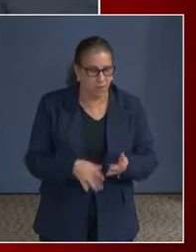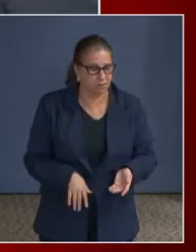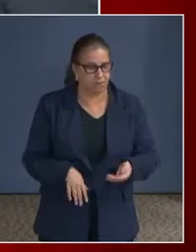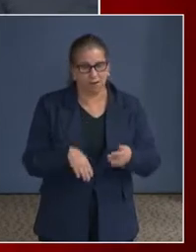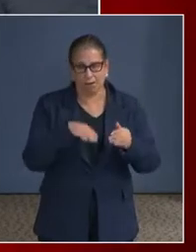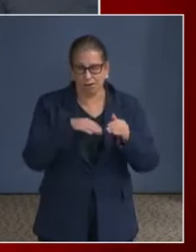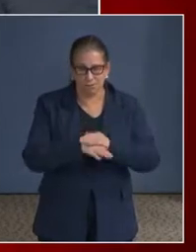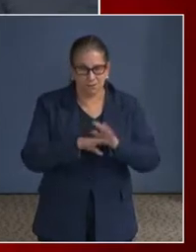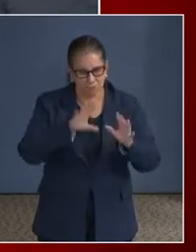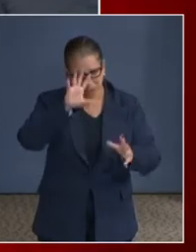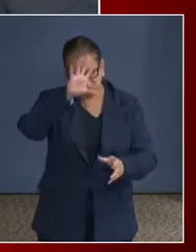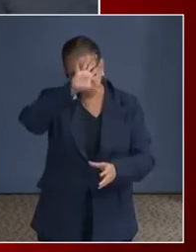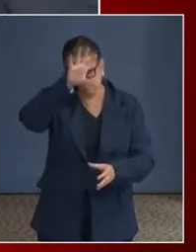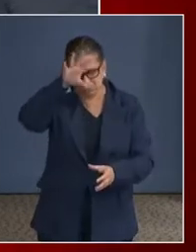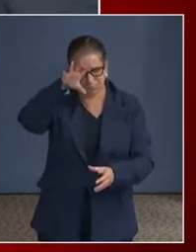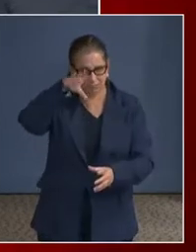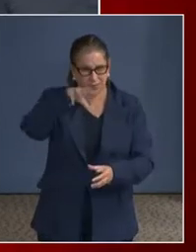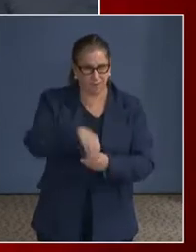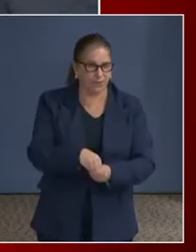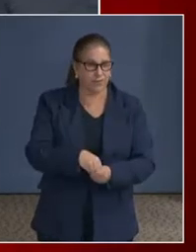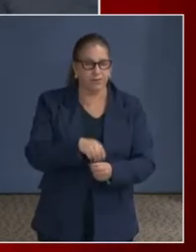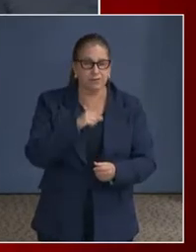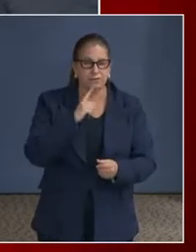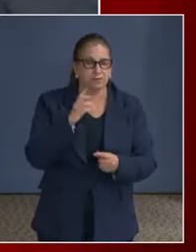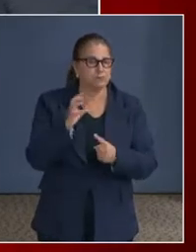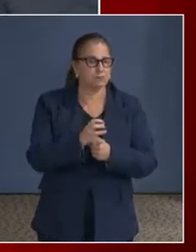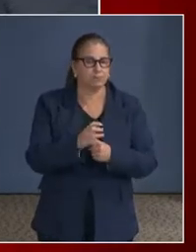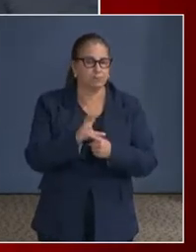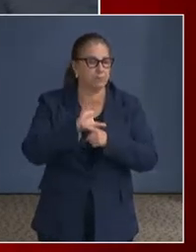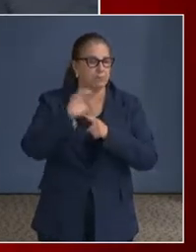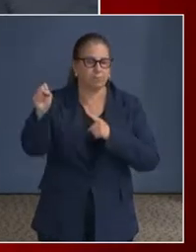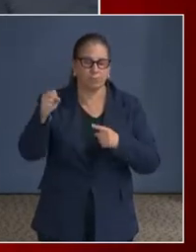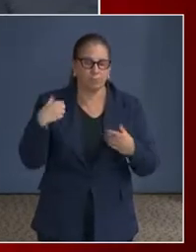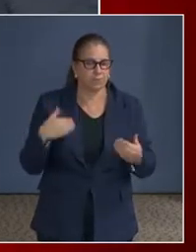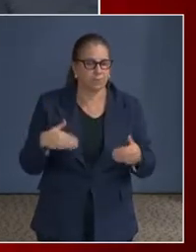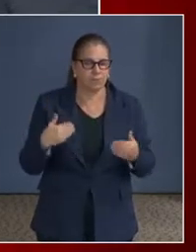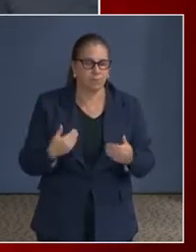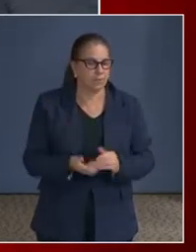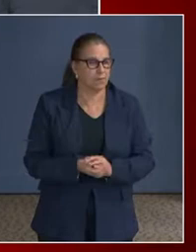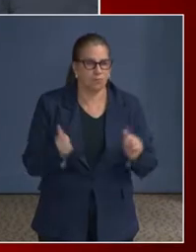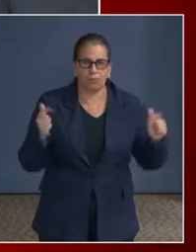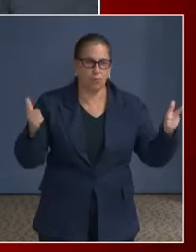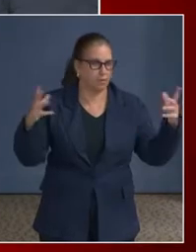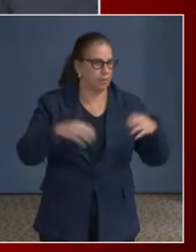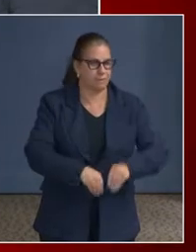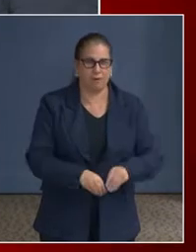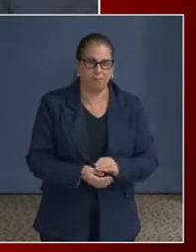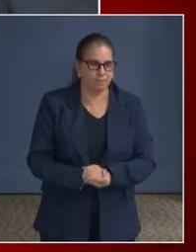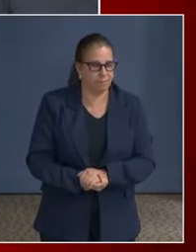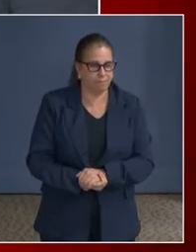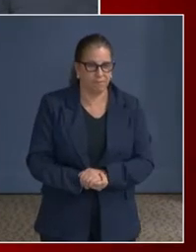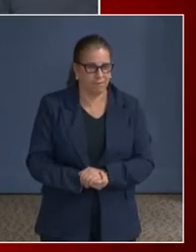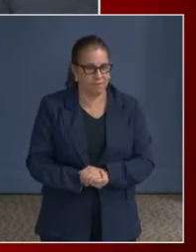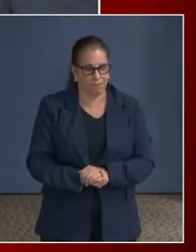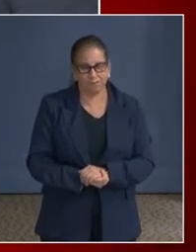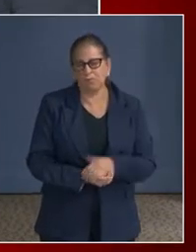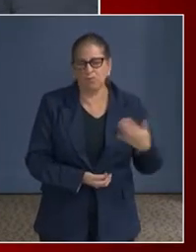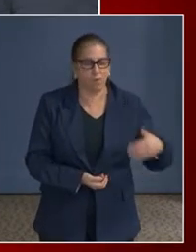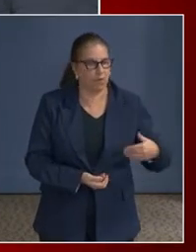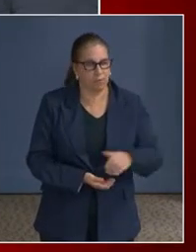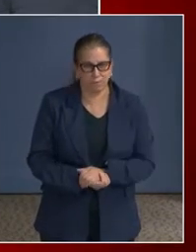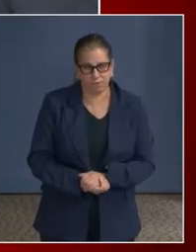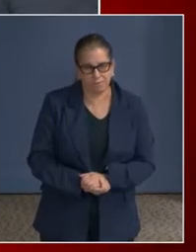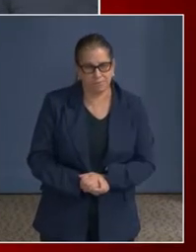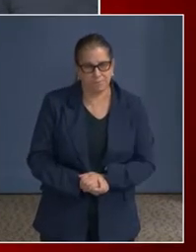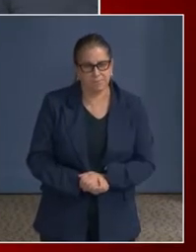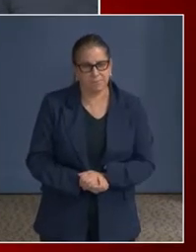with all district residents across all 8 wards, as the mayor often mentions, in ways that district residents have told us that they've wanted to engage.